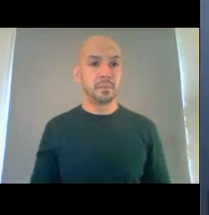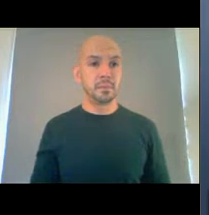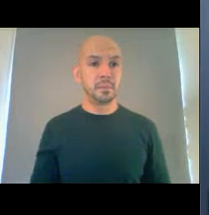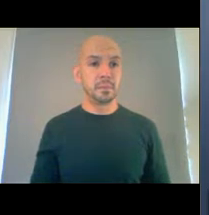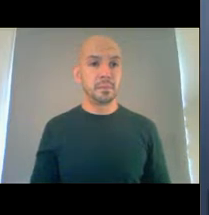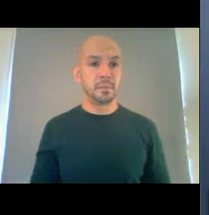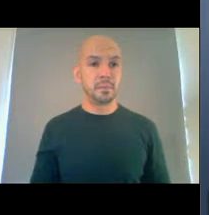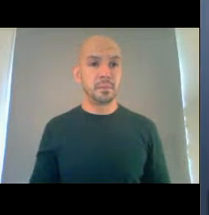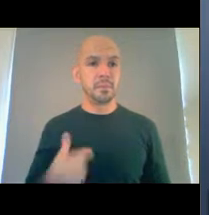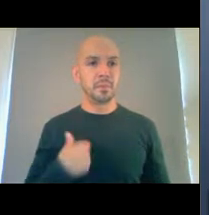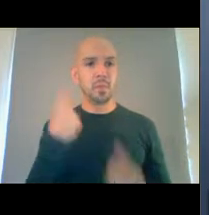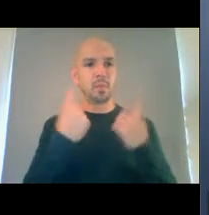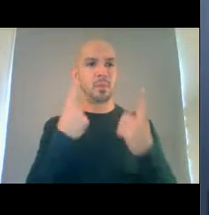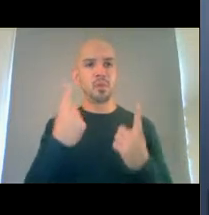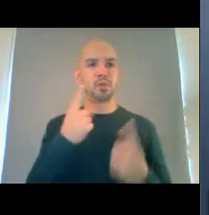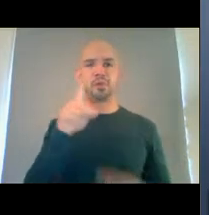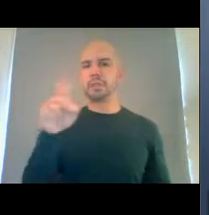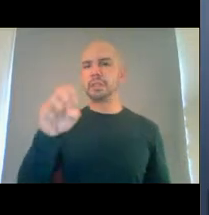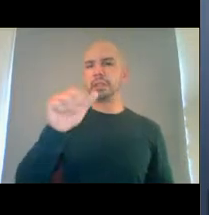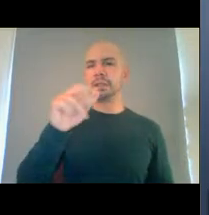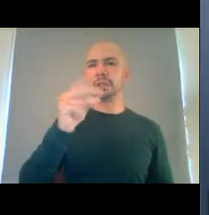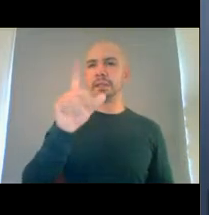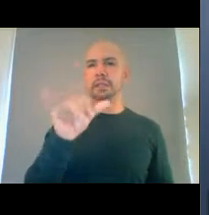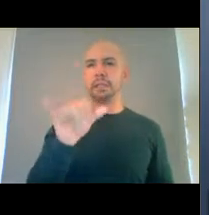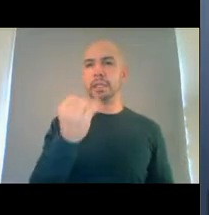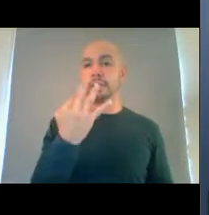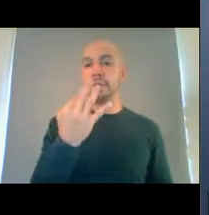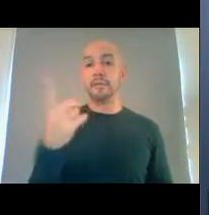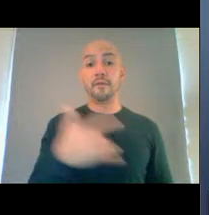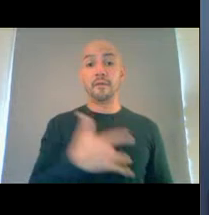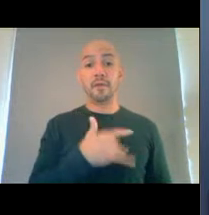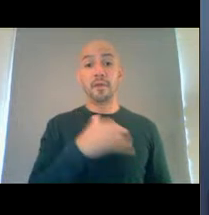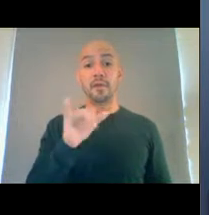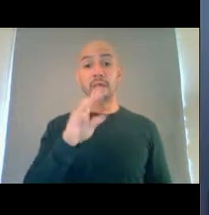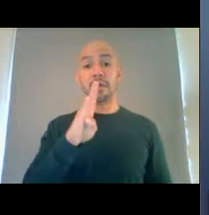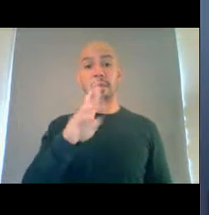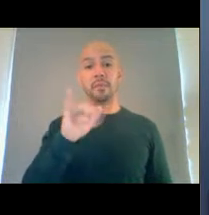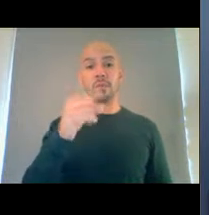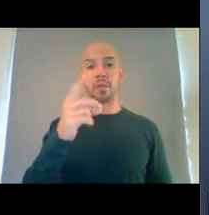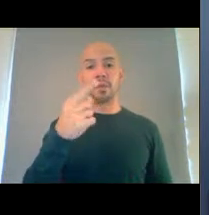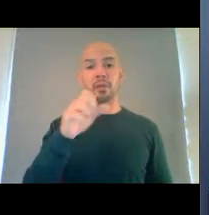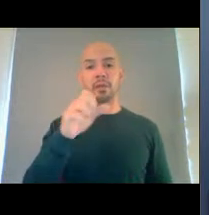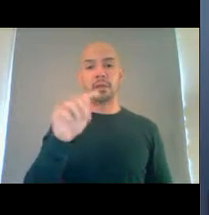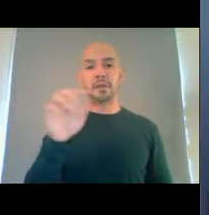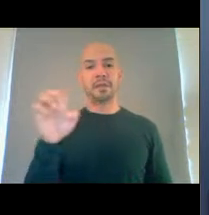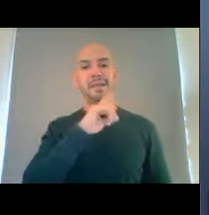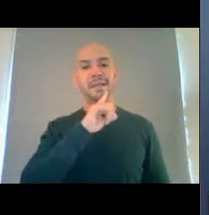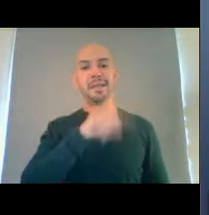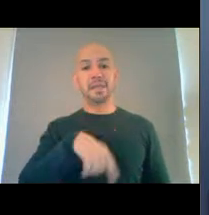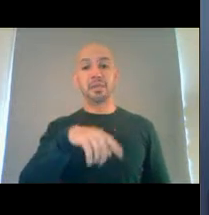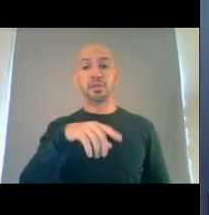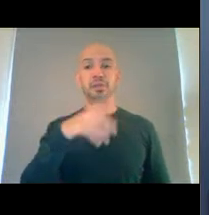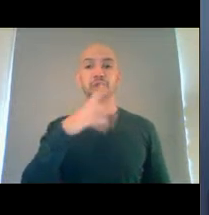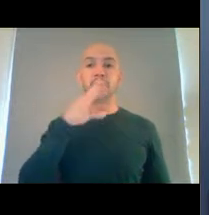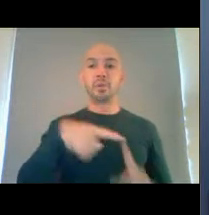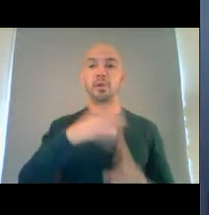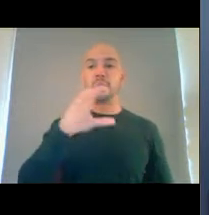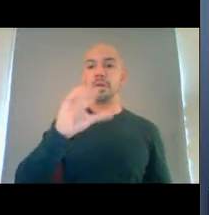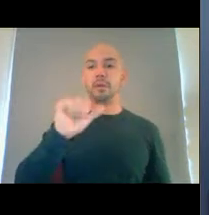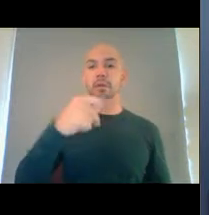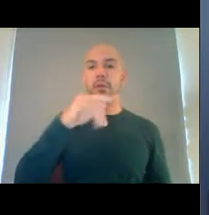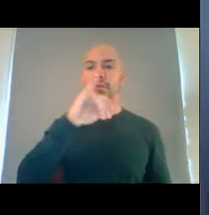just uh wondering sandy if you if you felt like bridge's answer on captions to your satisfaction if you have any